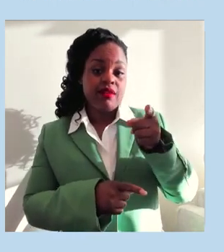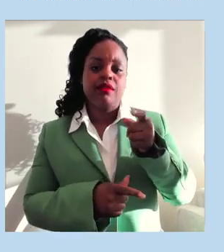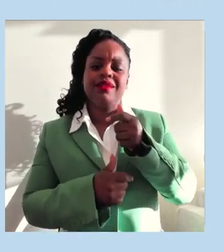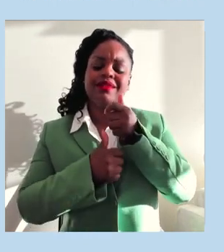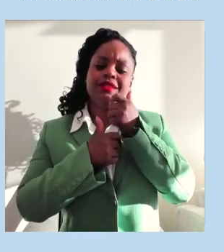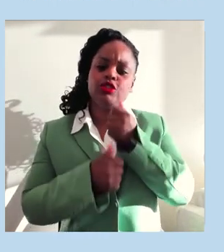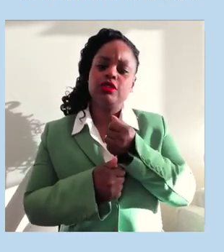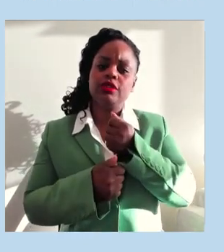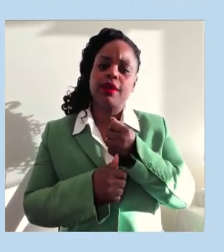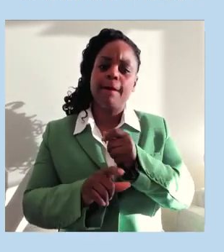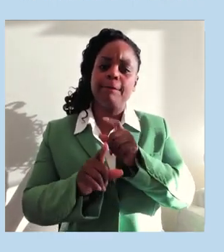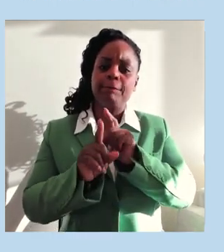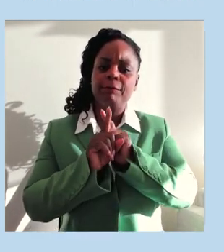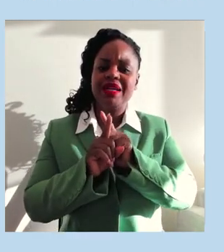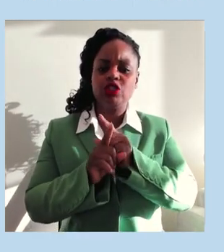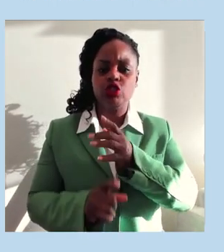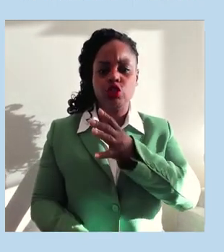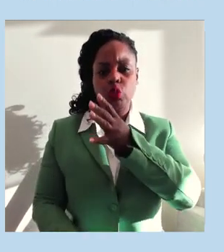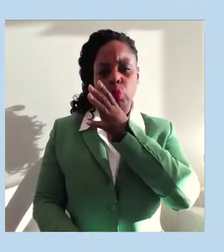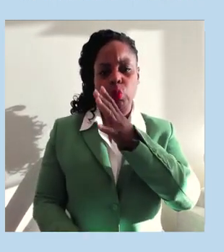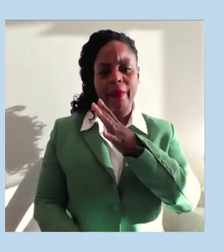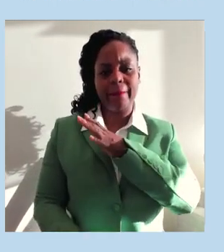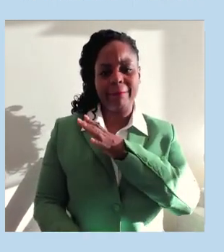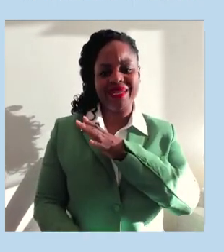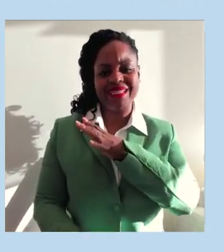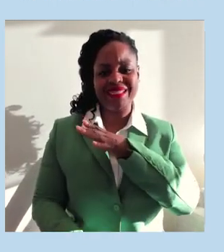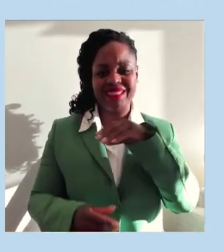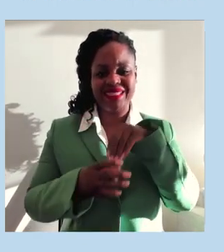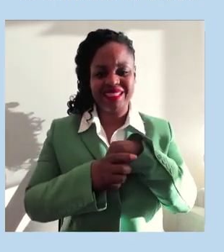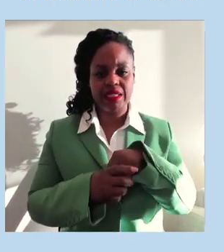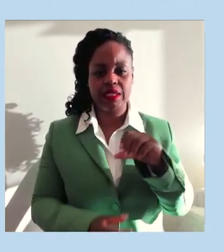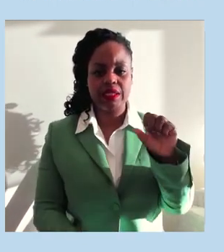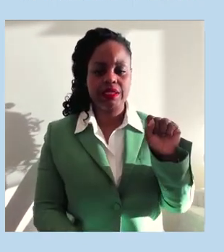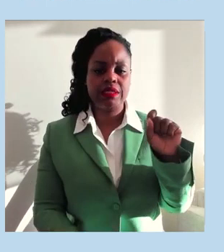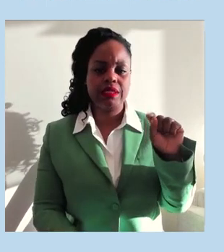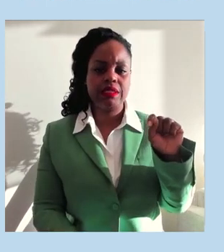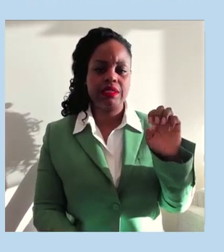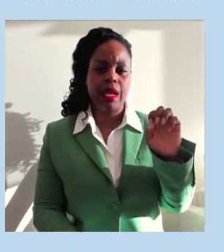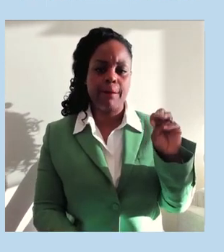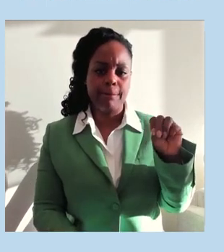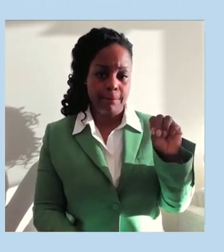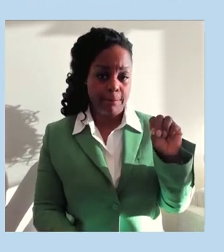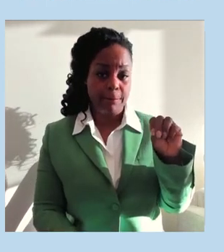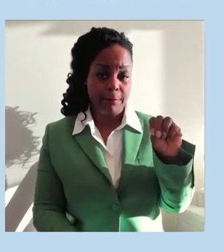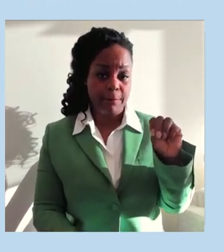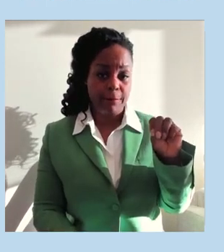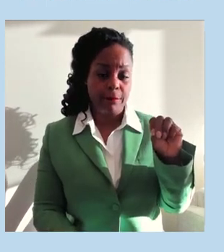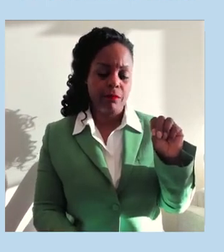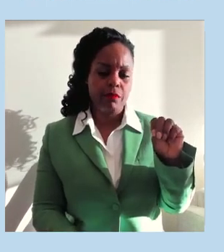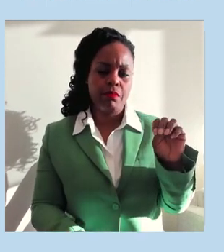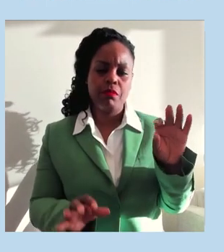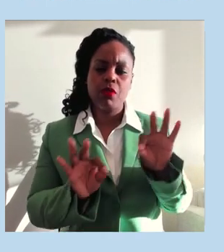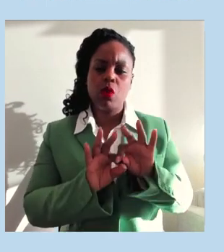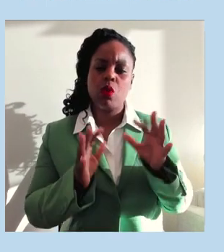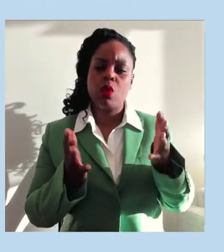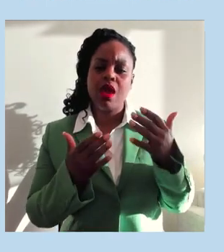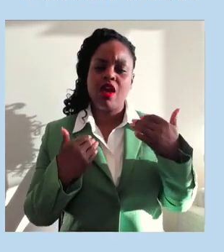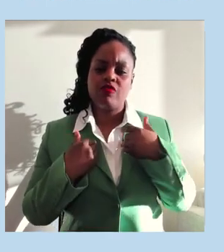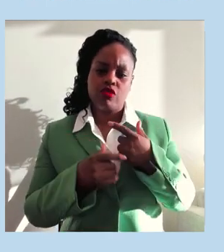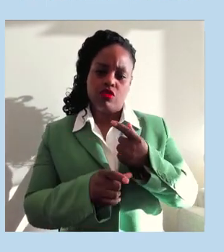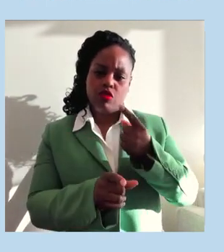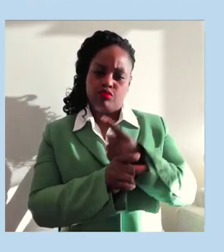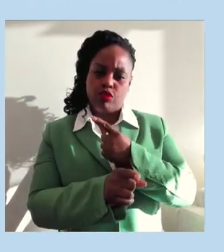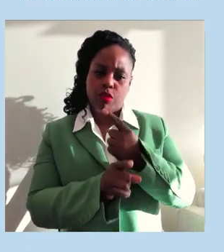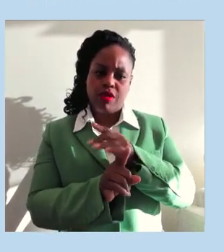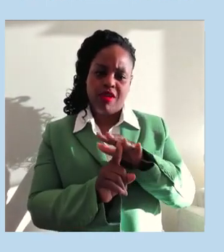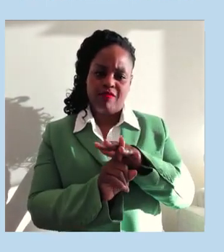fields, what factors are important to creating the academic and professional environment where young women can participate